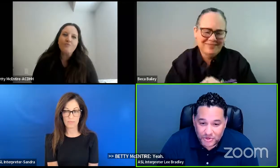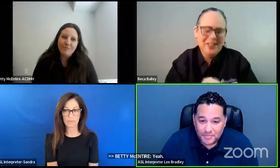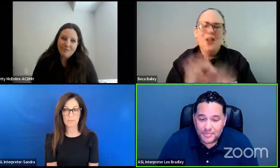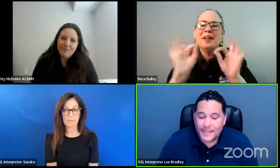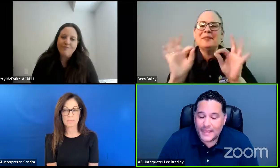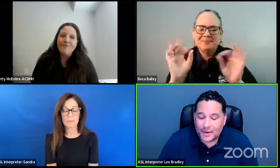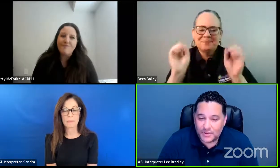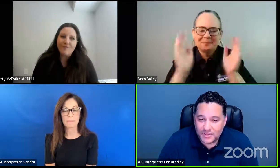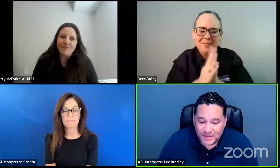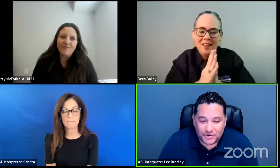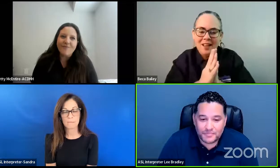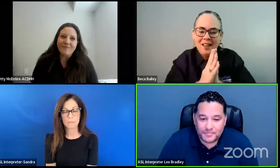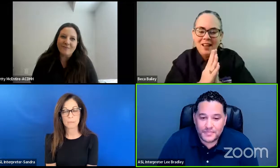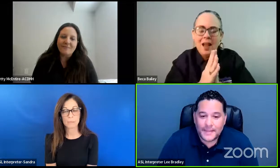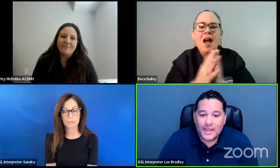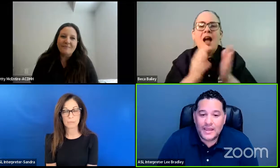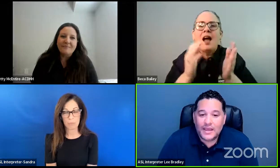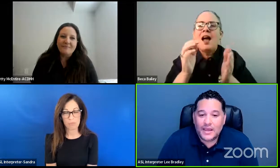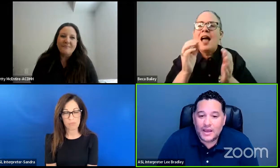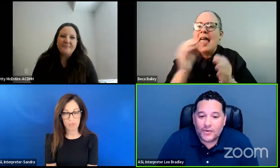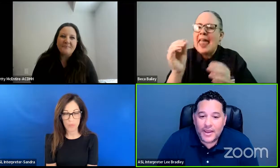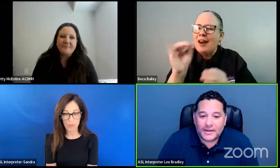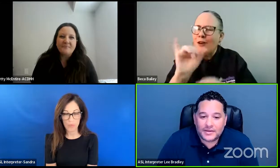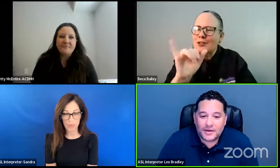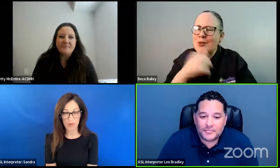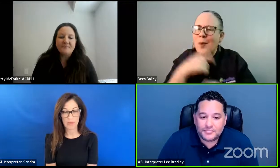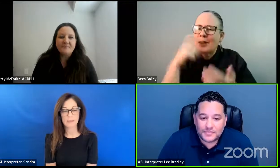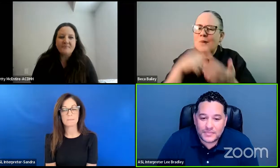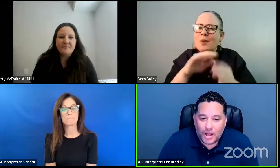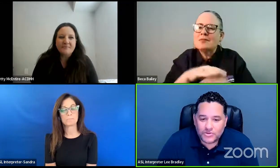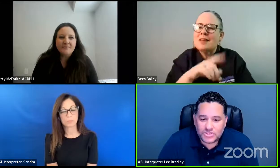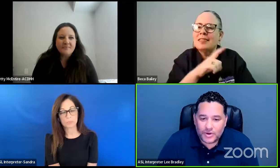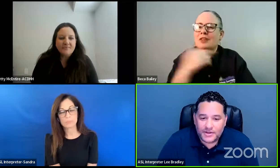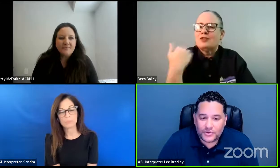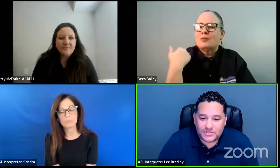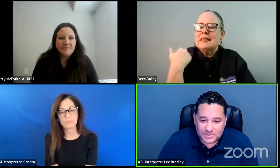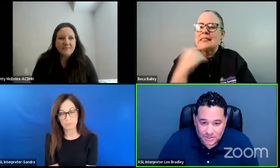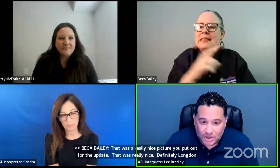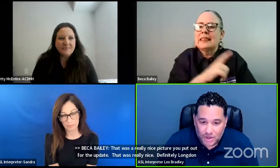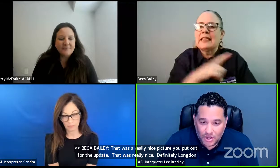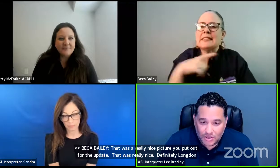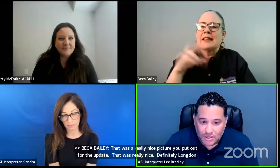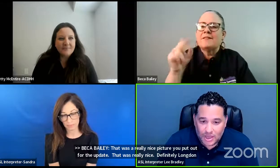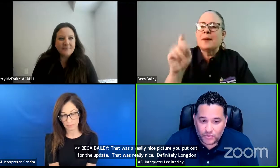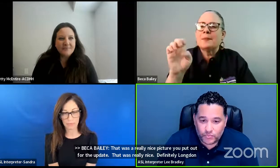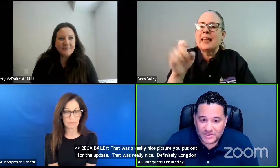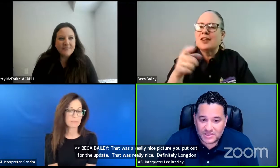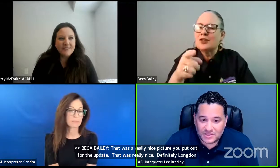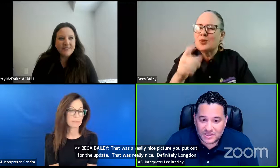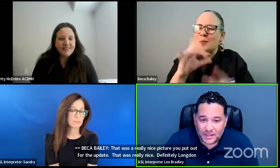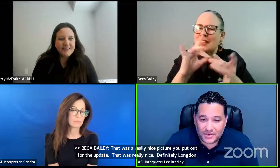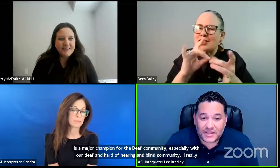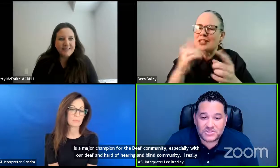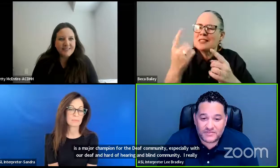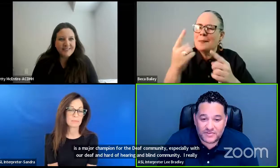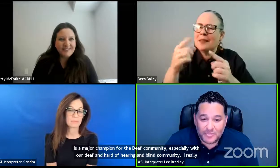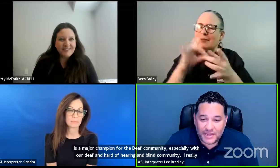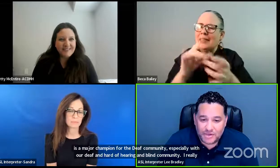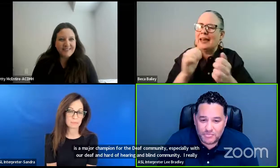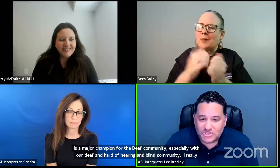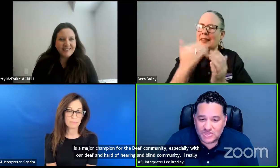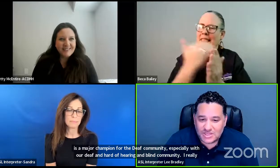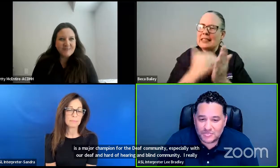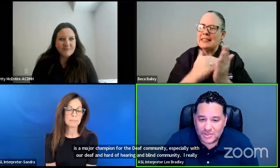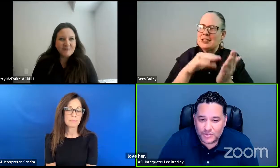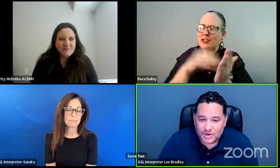blind community. I really love her. All right. Also, I noticed recently on the legislative